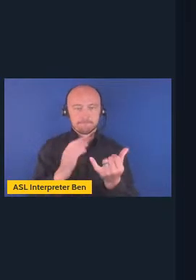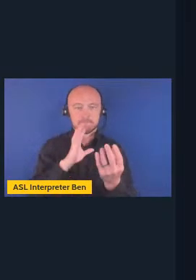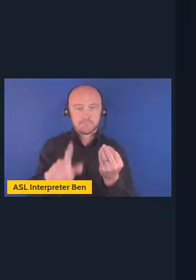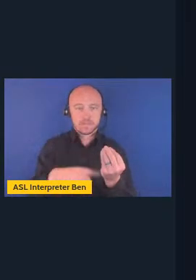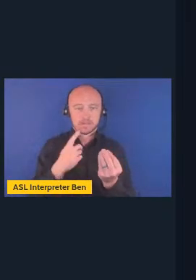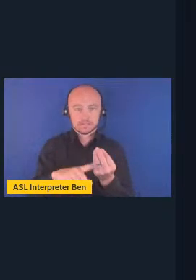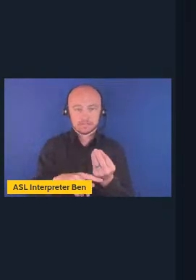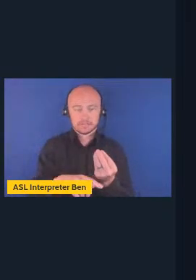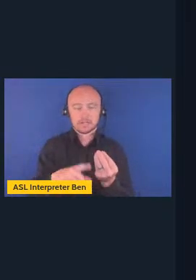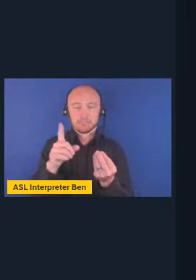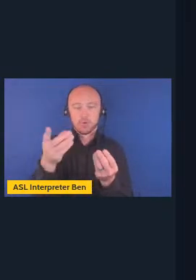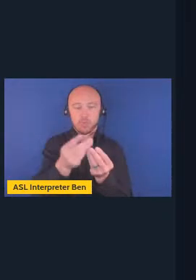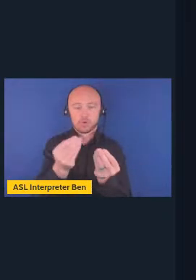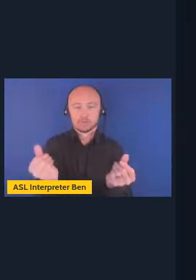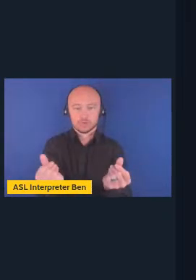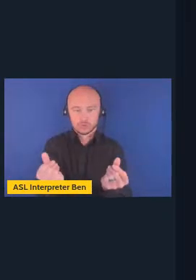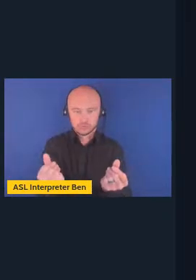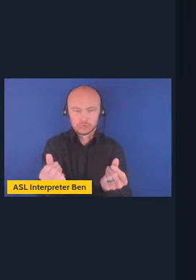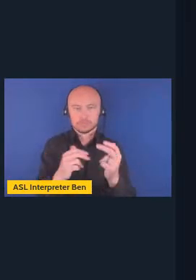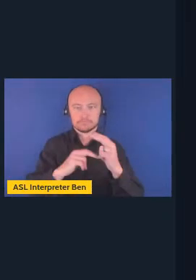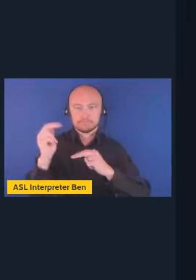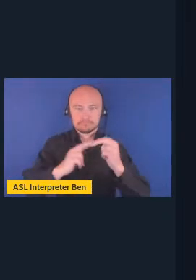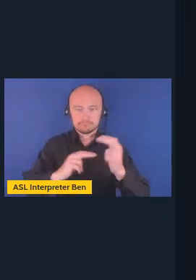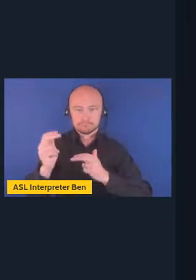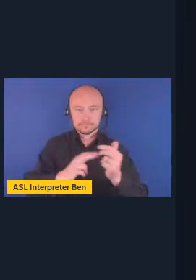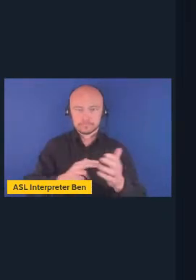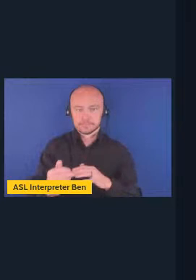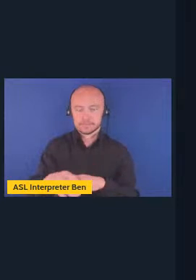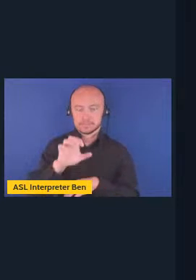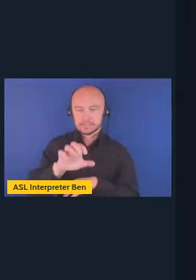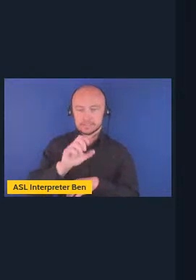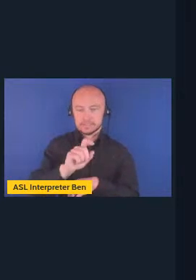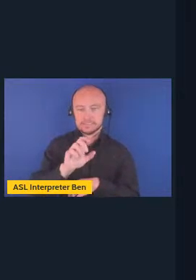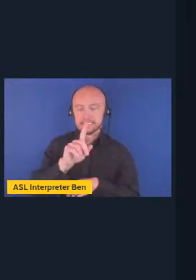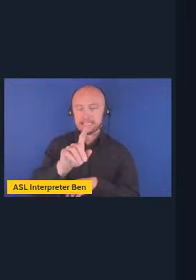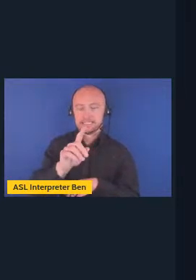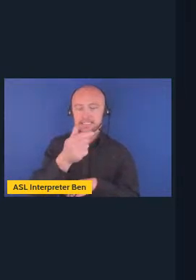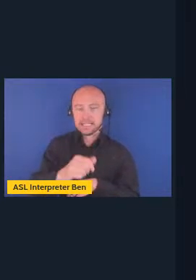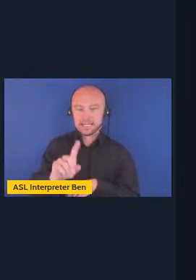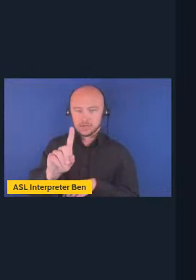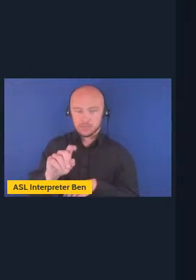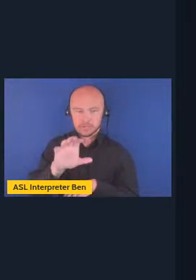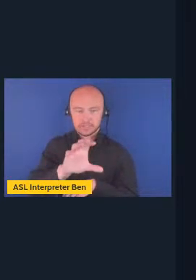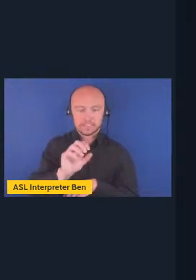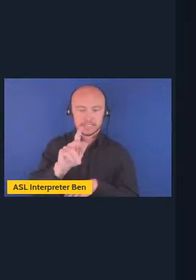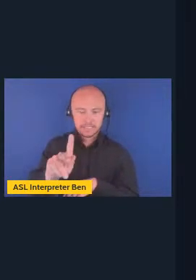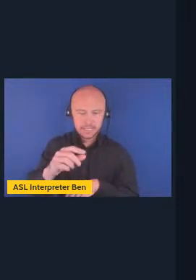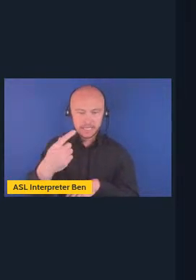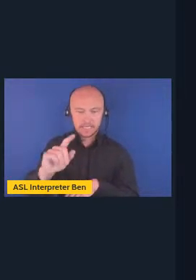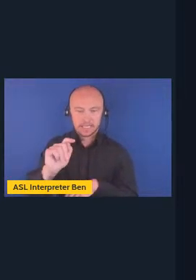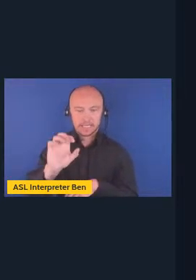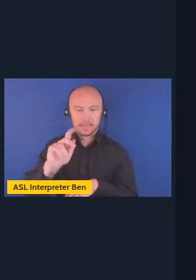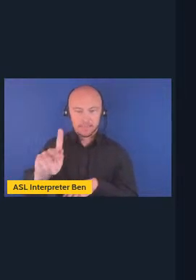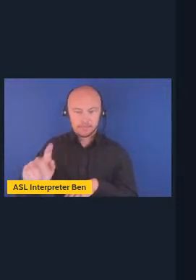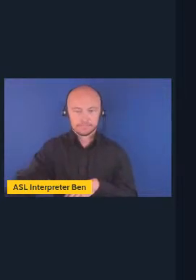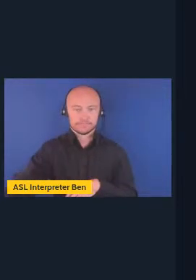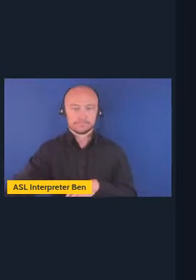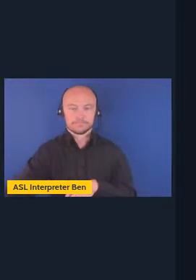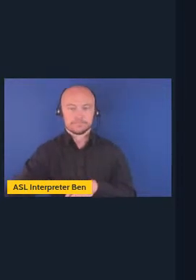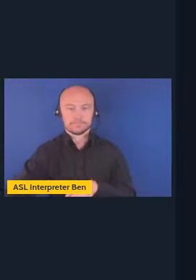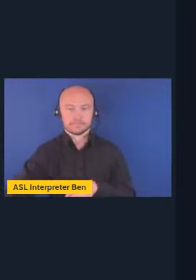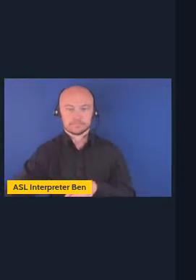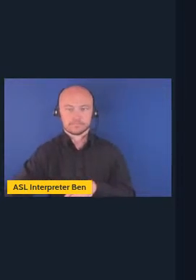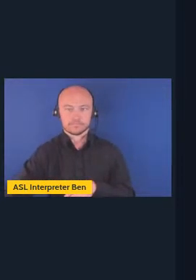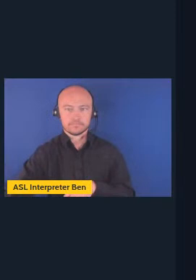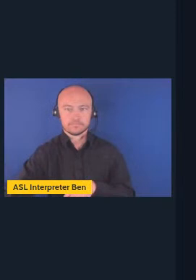one of the solutions which we built using ECS Anywhere, CDK and GitLab to solve customer challenges